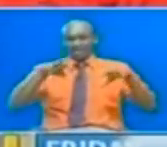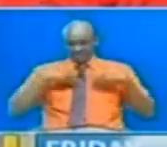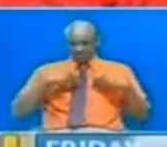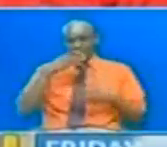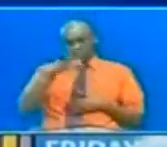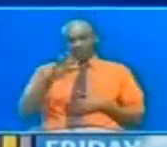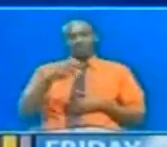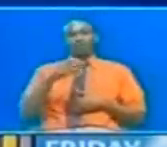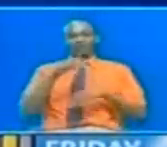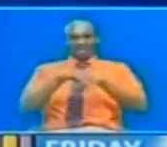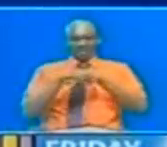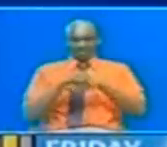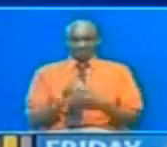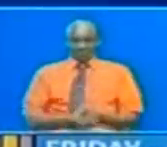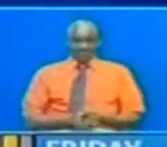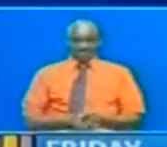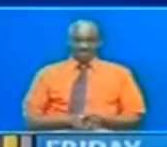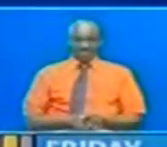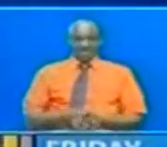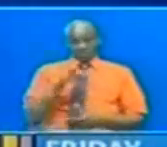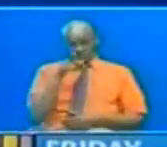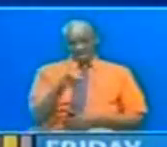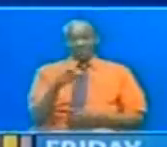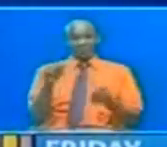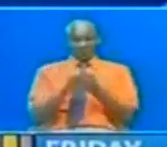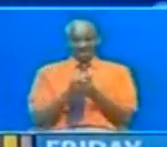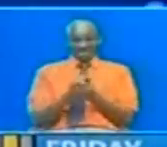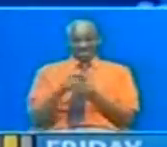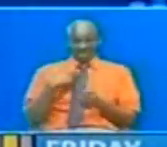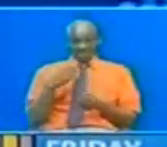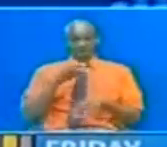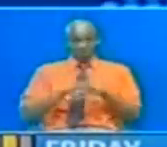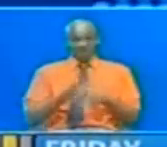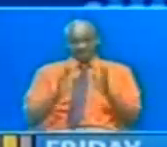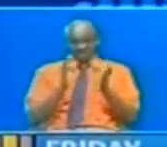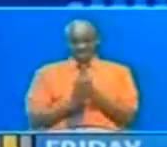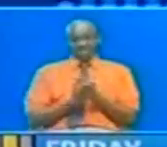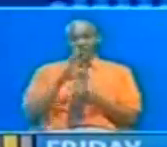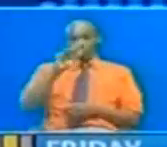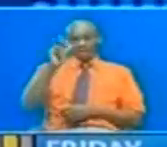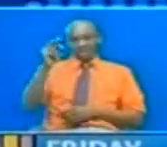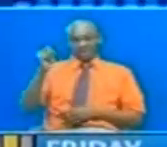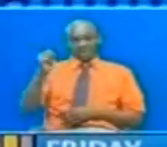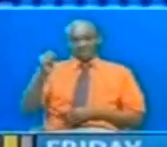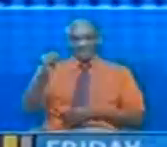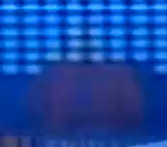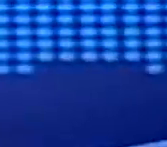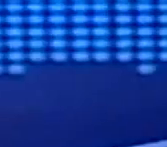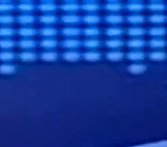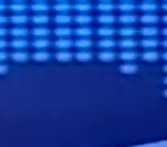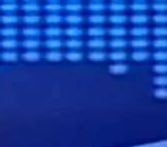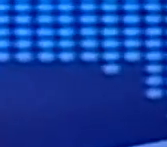pronunciation of English words. You can only get him right here on Friday Briefing or on his Twitter handle at Willis Ocheng 1.